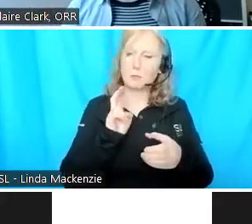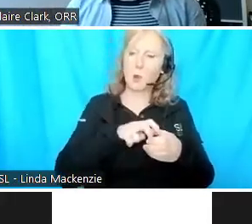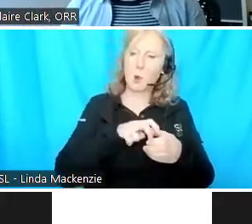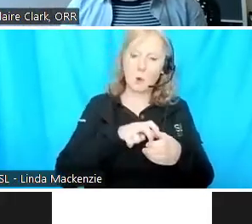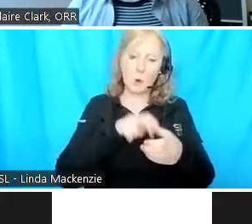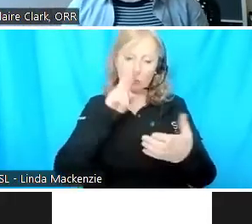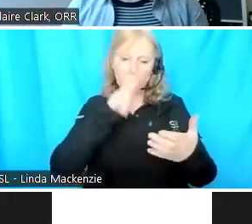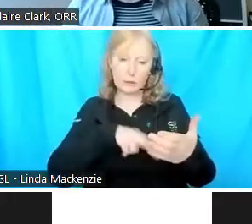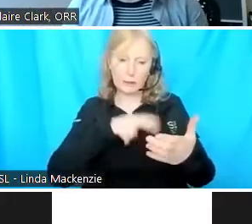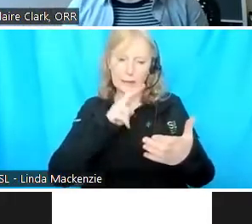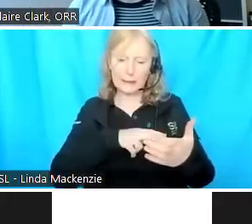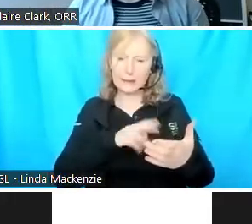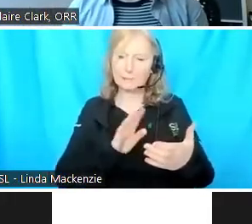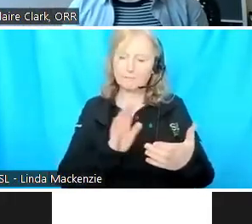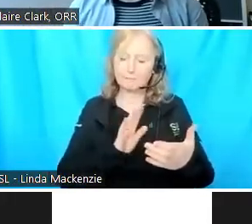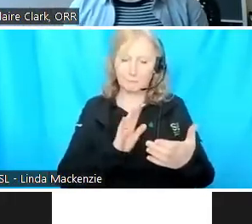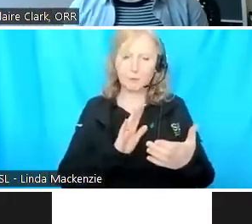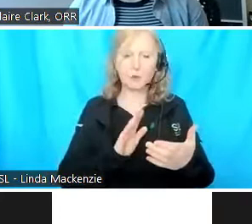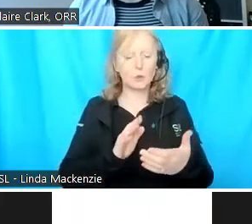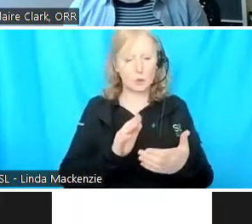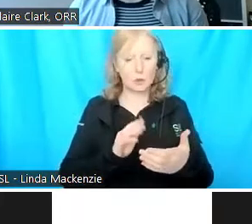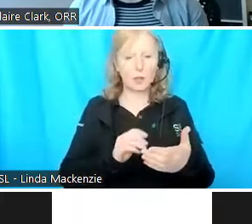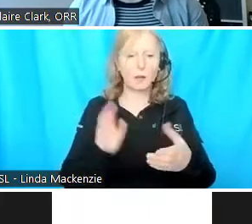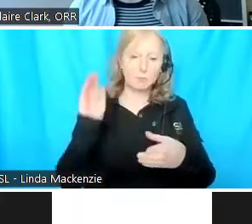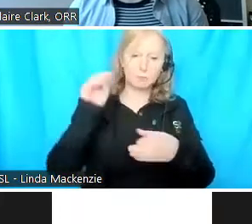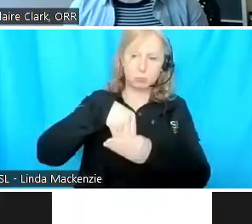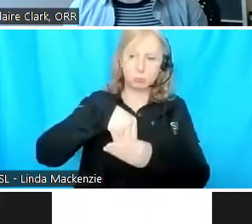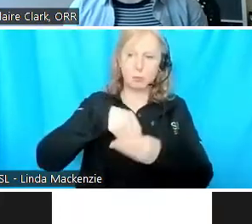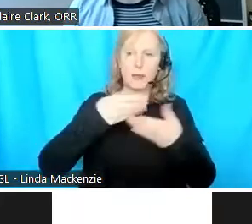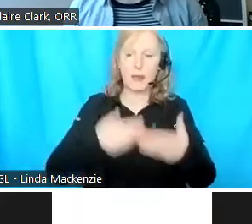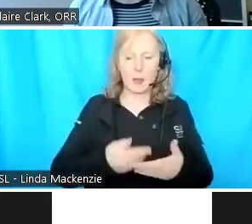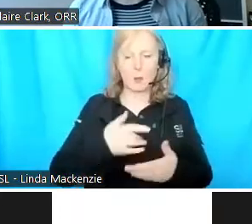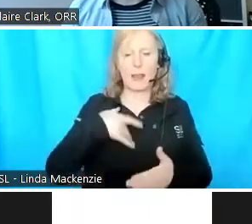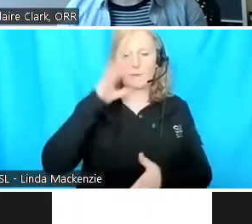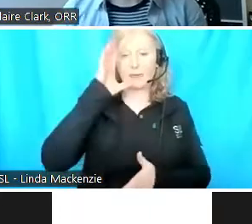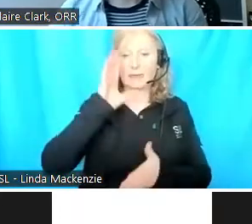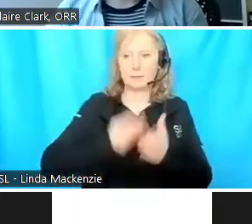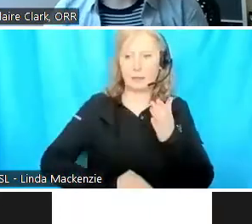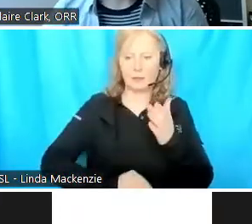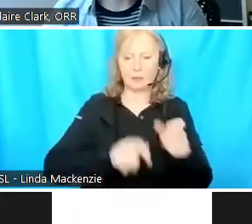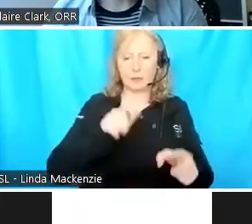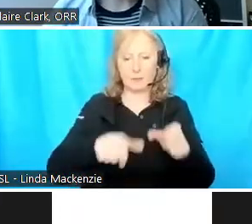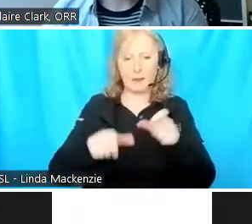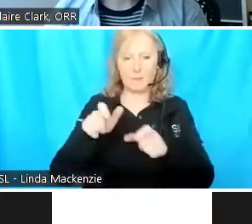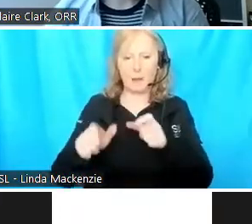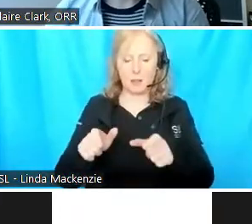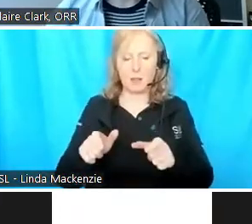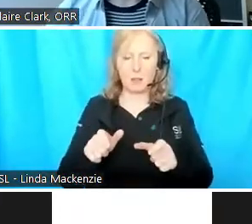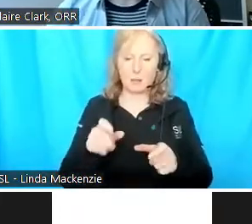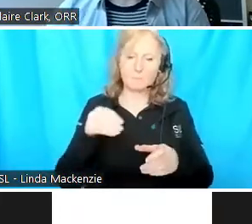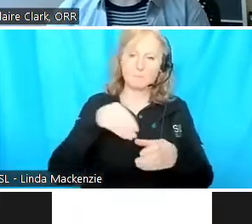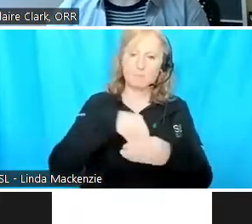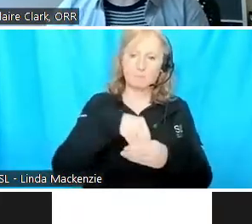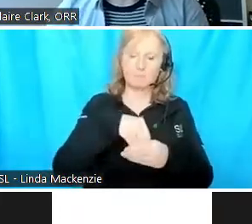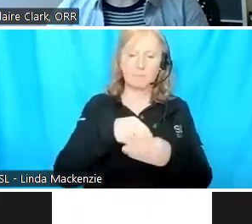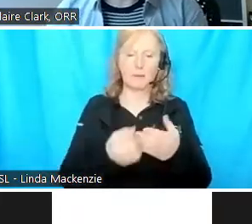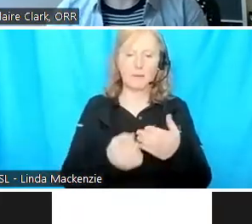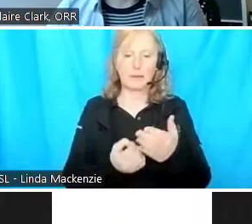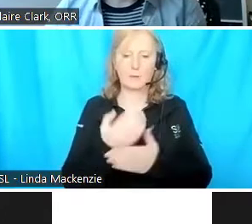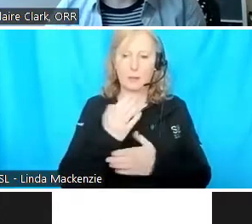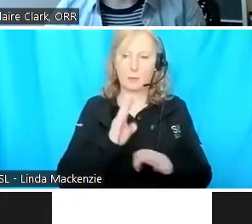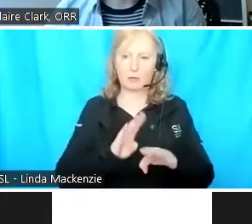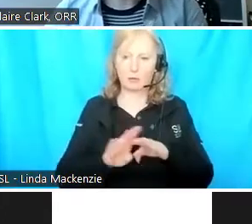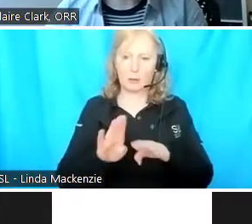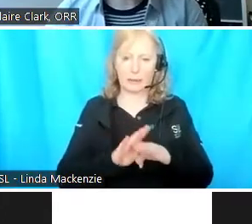actually incorporating lived experience of people with disabilities. And that's been embedded in the development of the training and